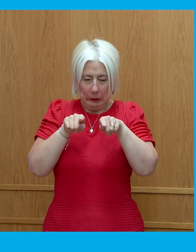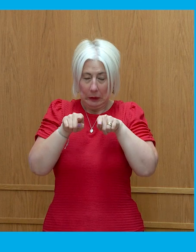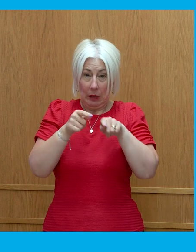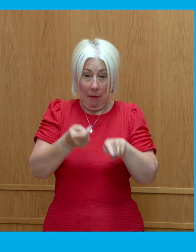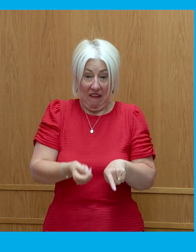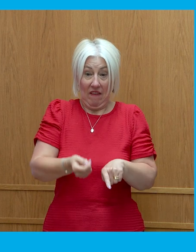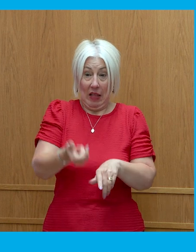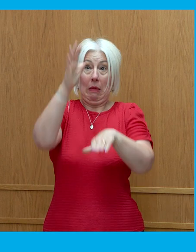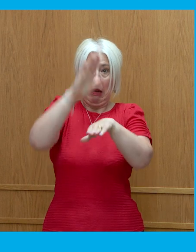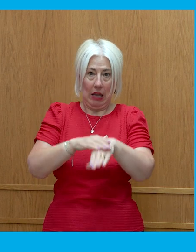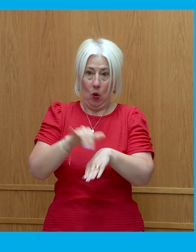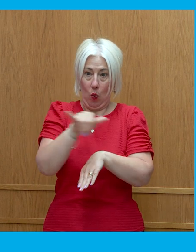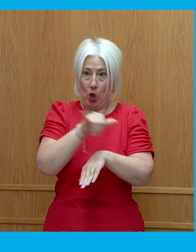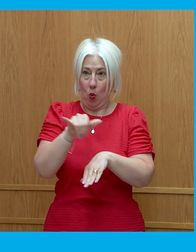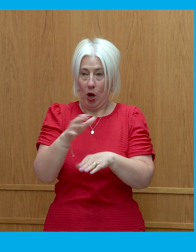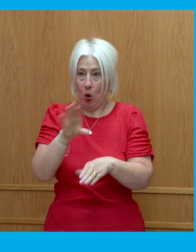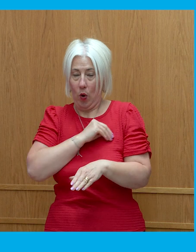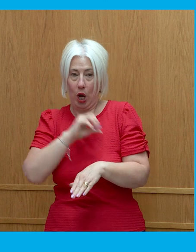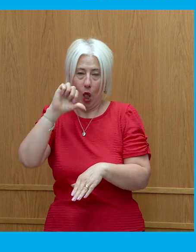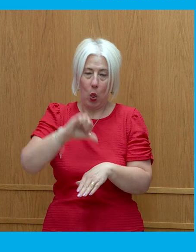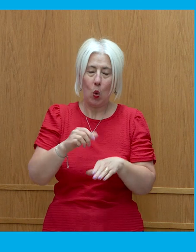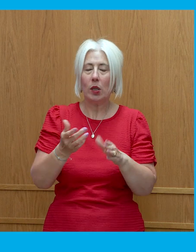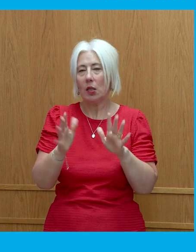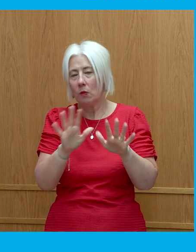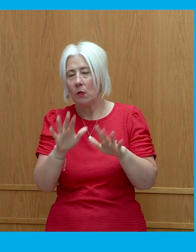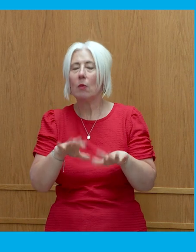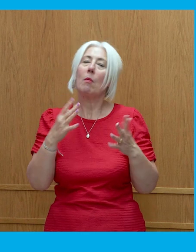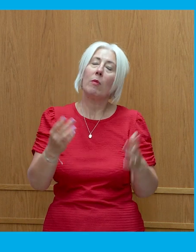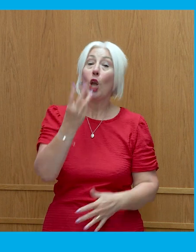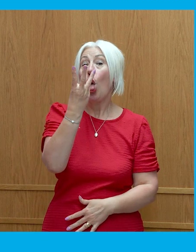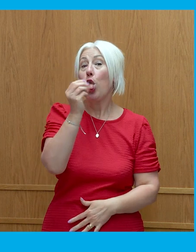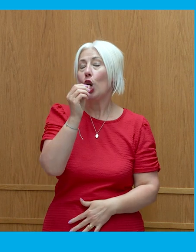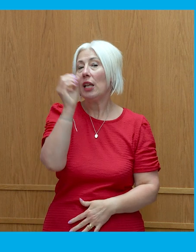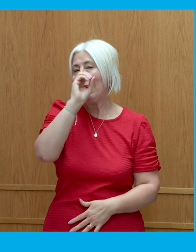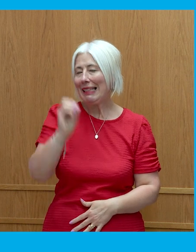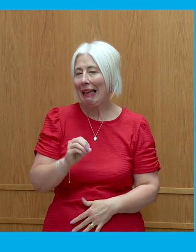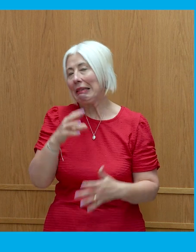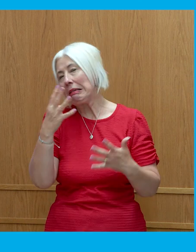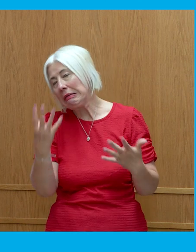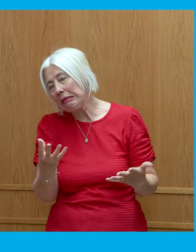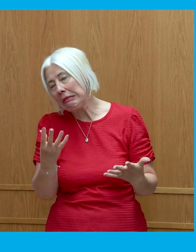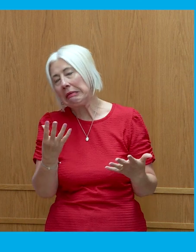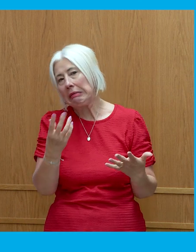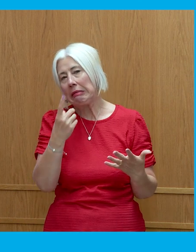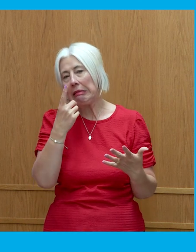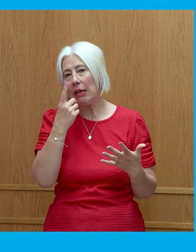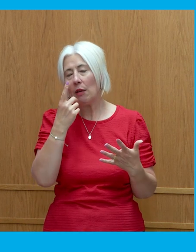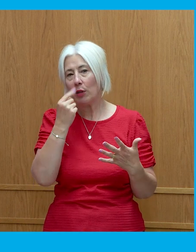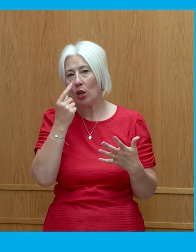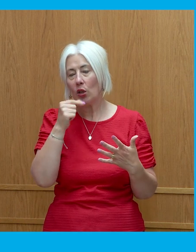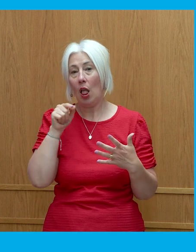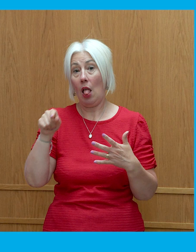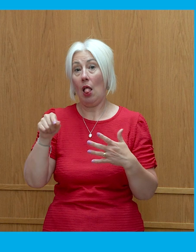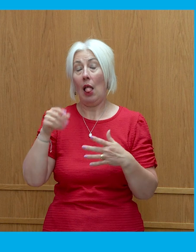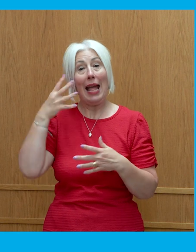we're going to talk a lot more about the dynamics of that. I think it's a 30% chance that the wheels fall off the